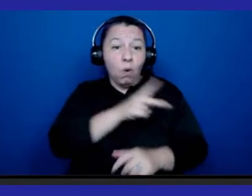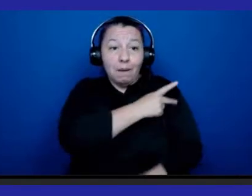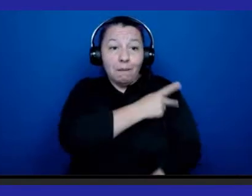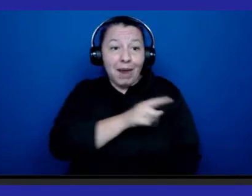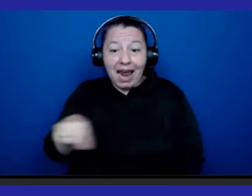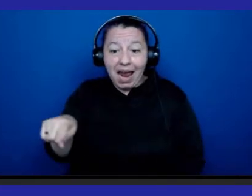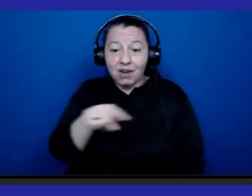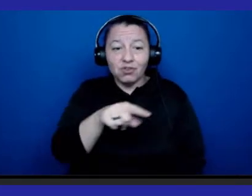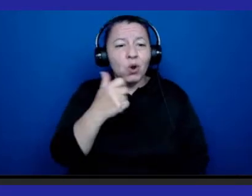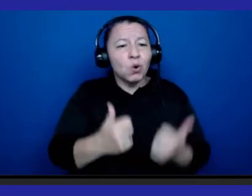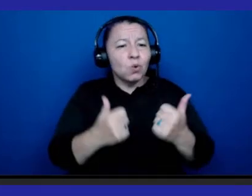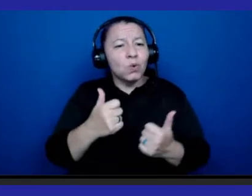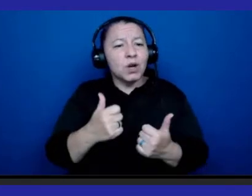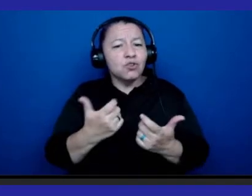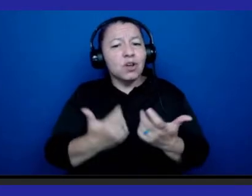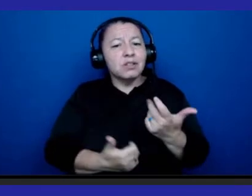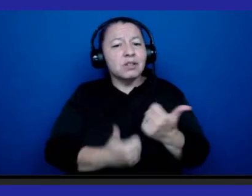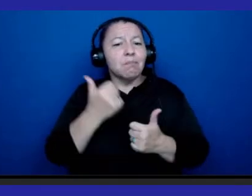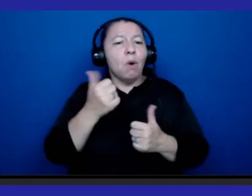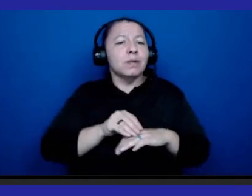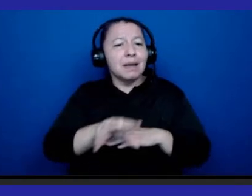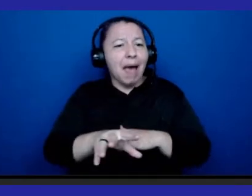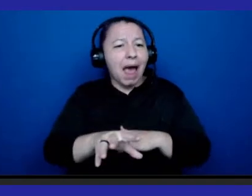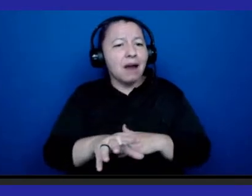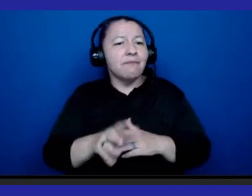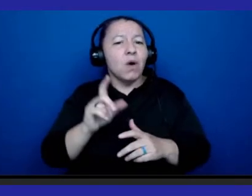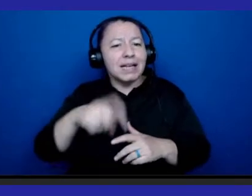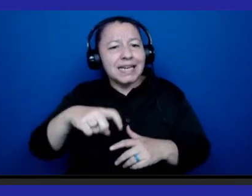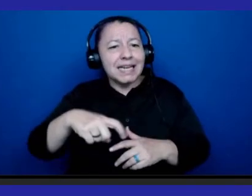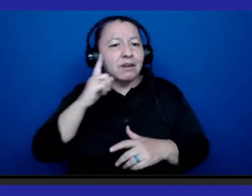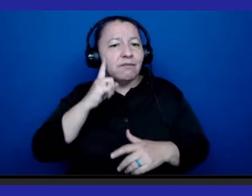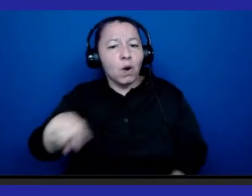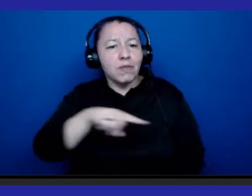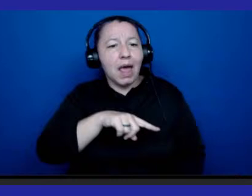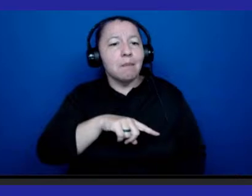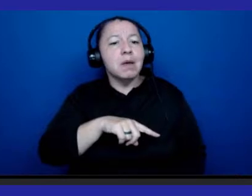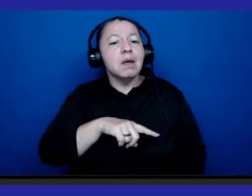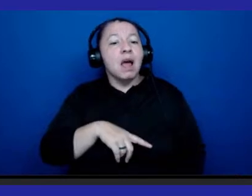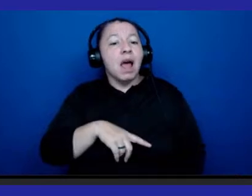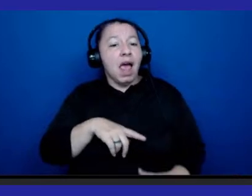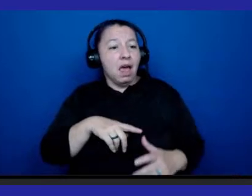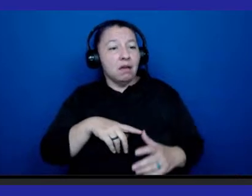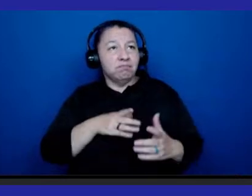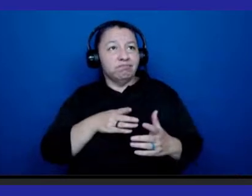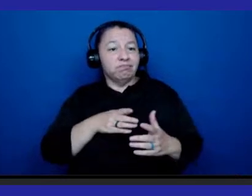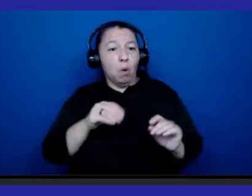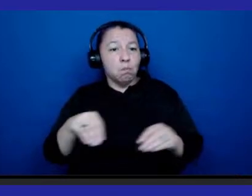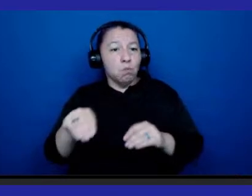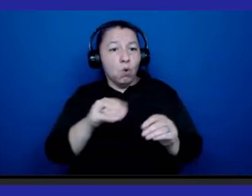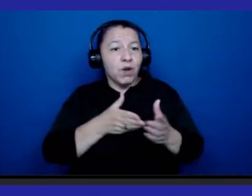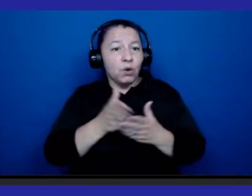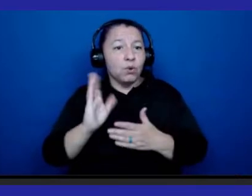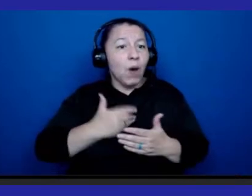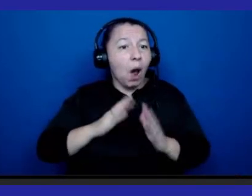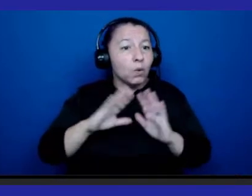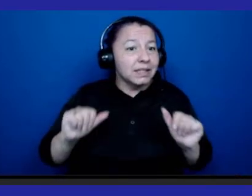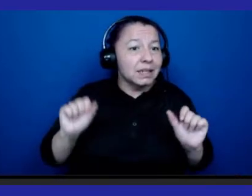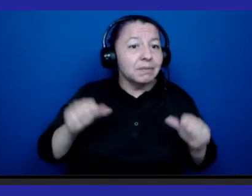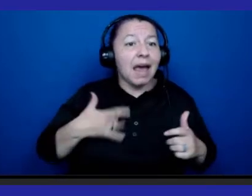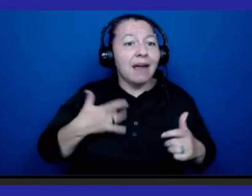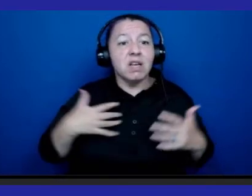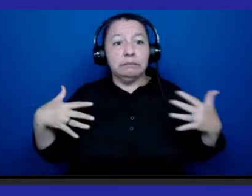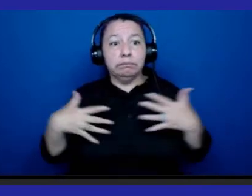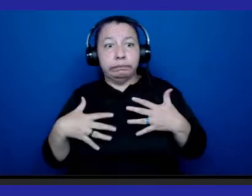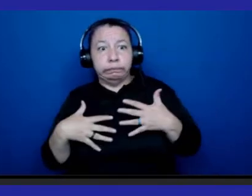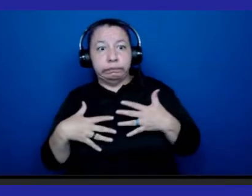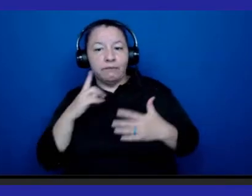impactful and necessary. And navigating our system can be intimidating for some,